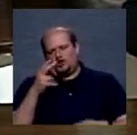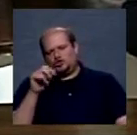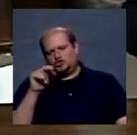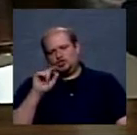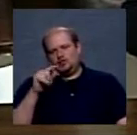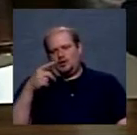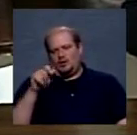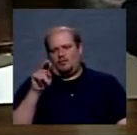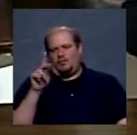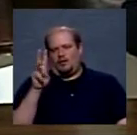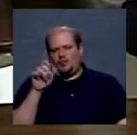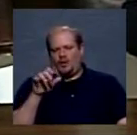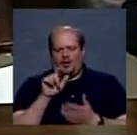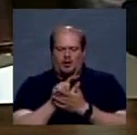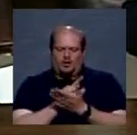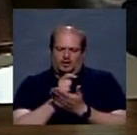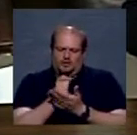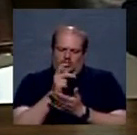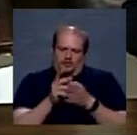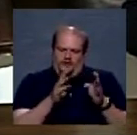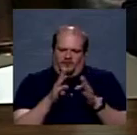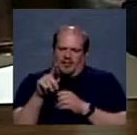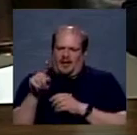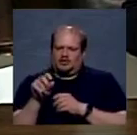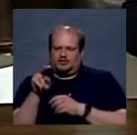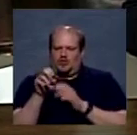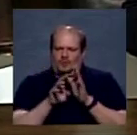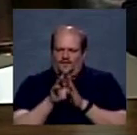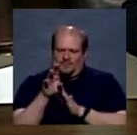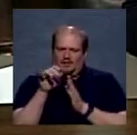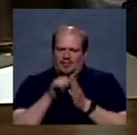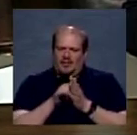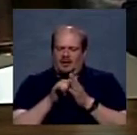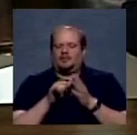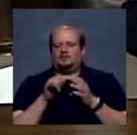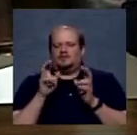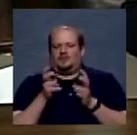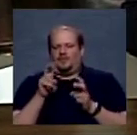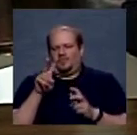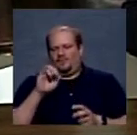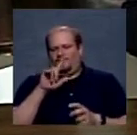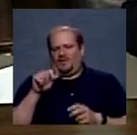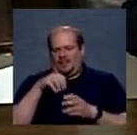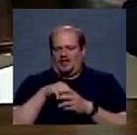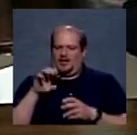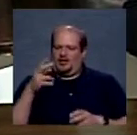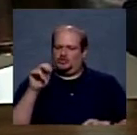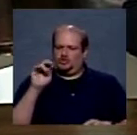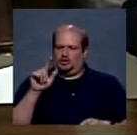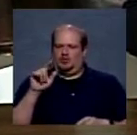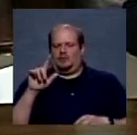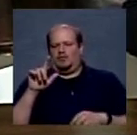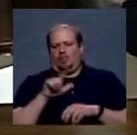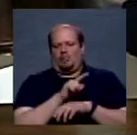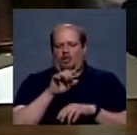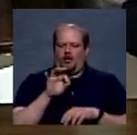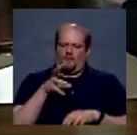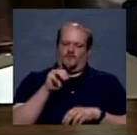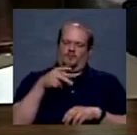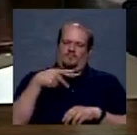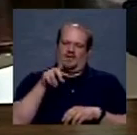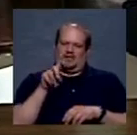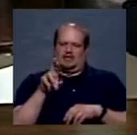Parkway. An ordinance to approve a planned zoning development establish a planned residential district titled The Villas at Chenal, revised long form PDR,